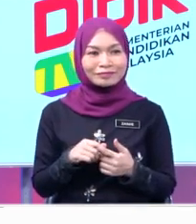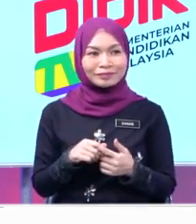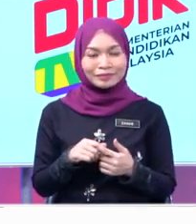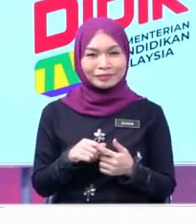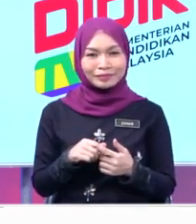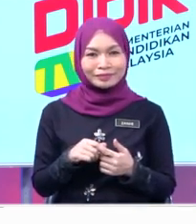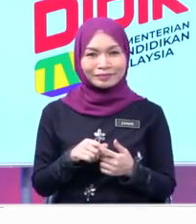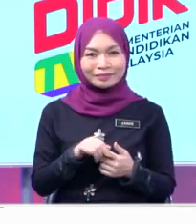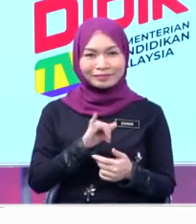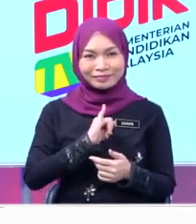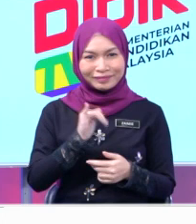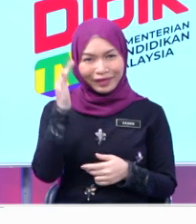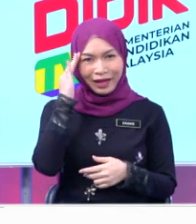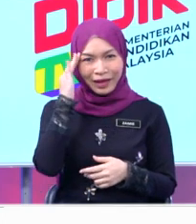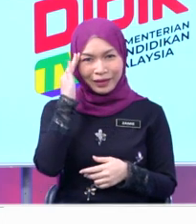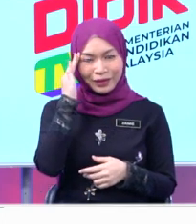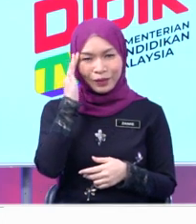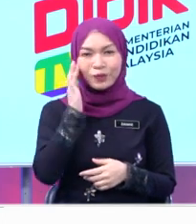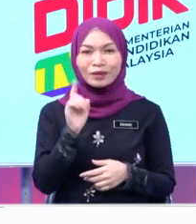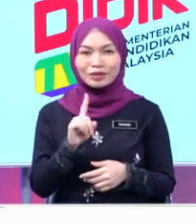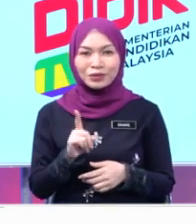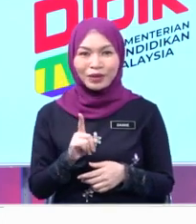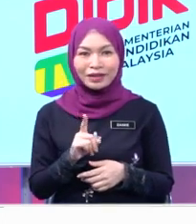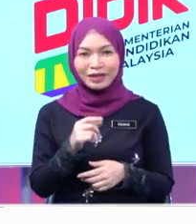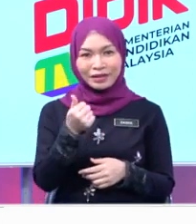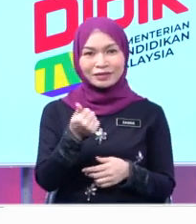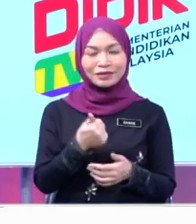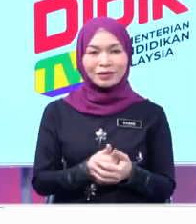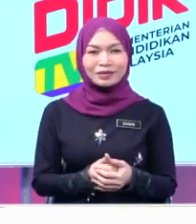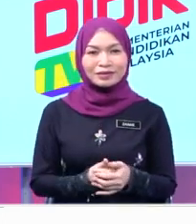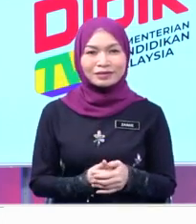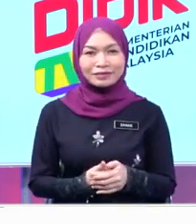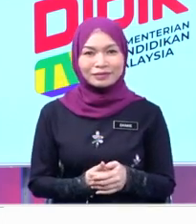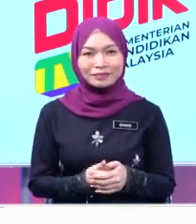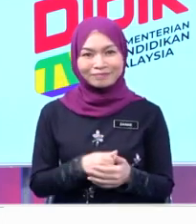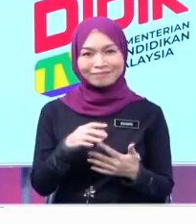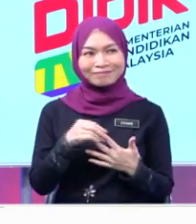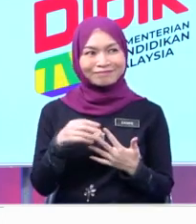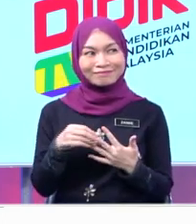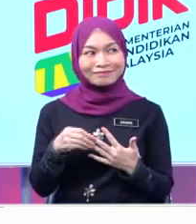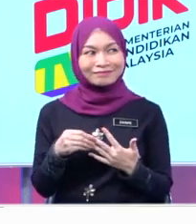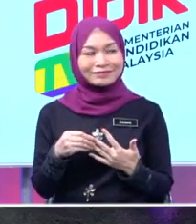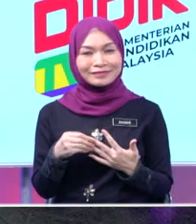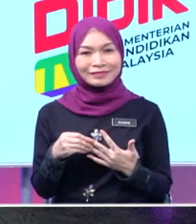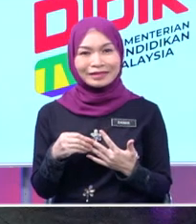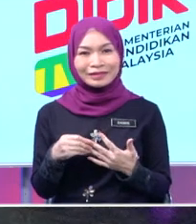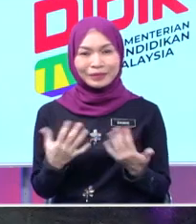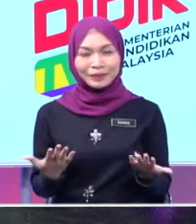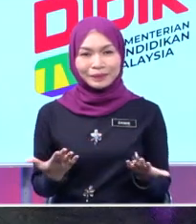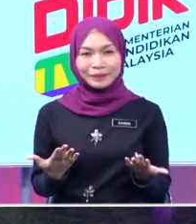I know which one is yours too, Chris. Yeah, I think Yes. I see one that really stands out. What about the rest of